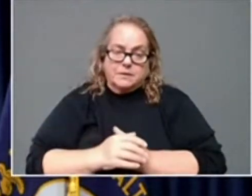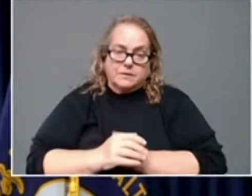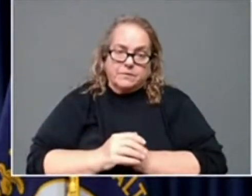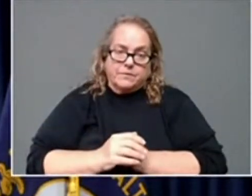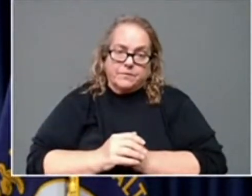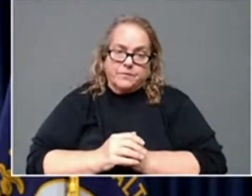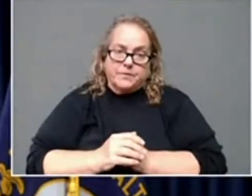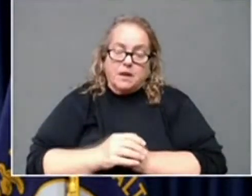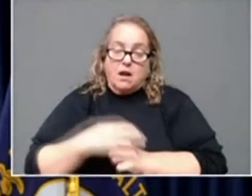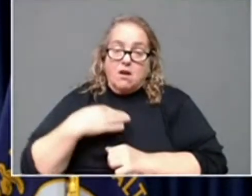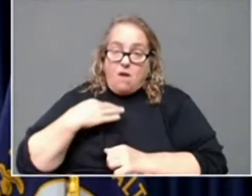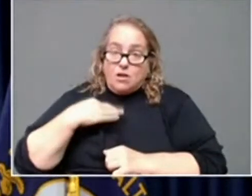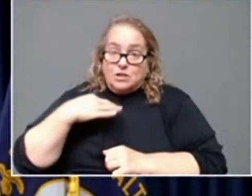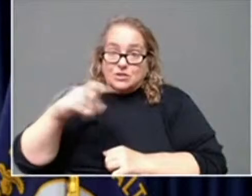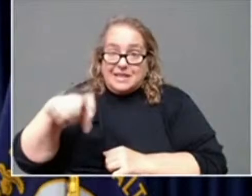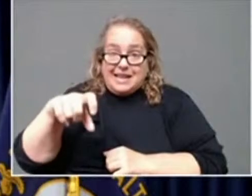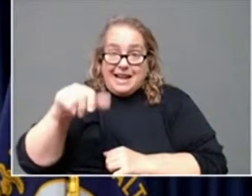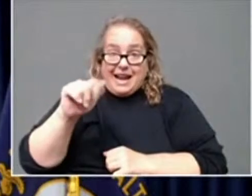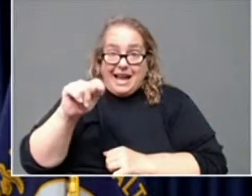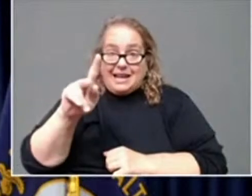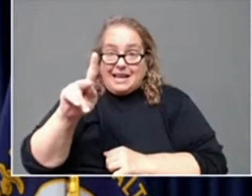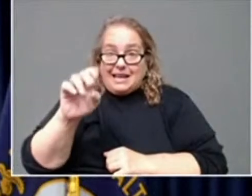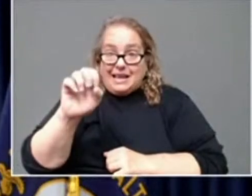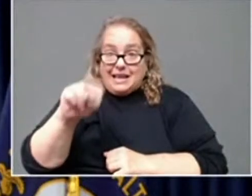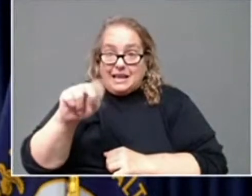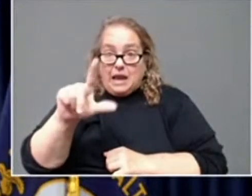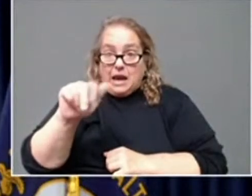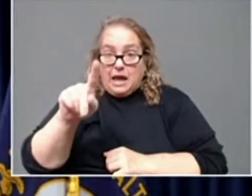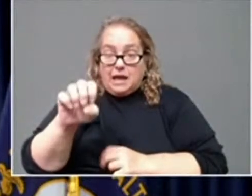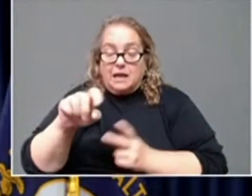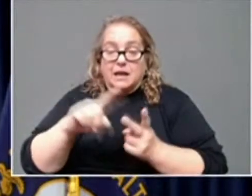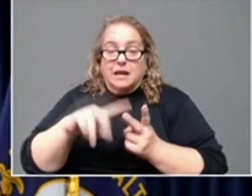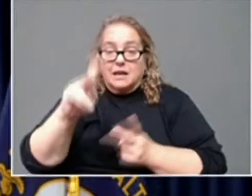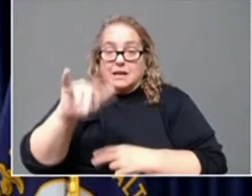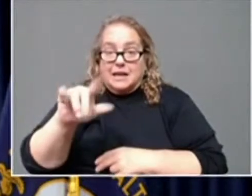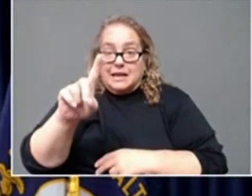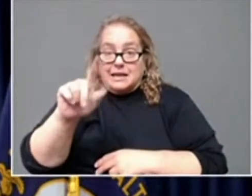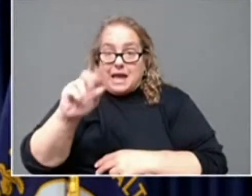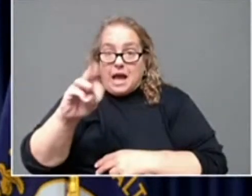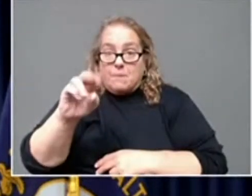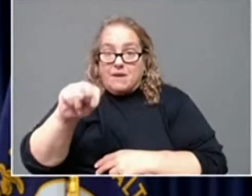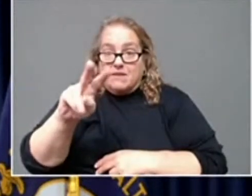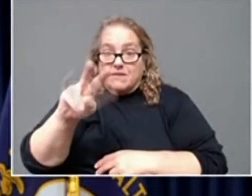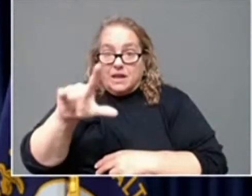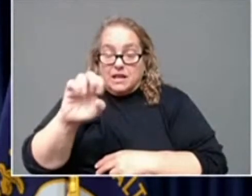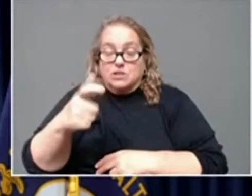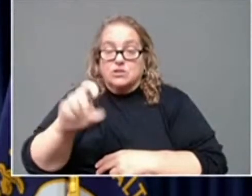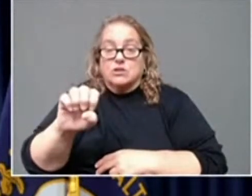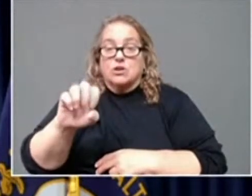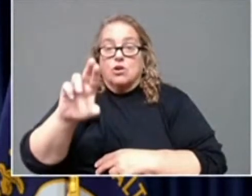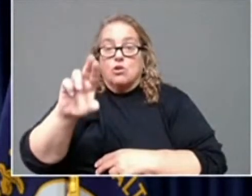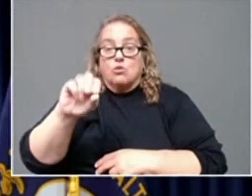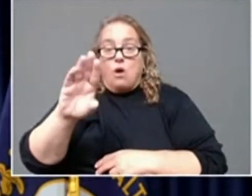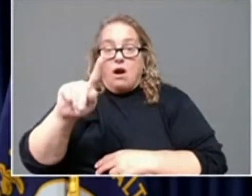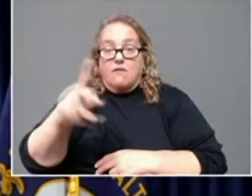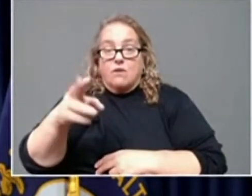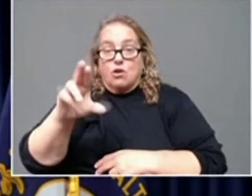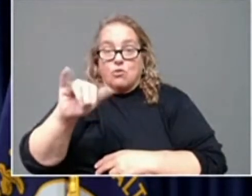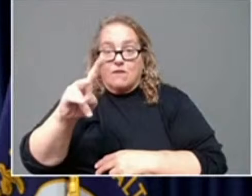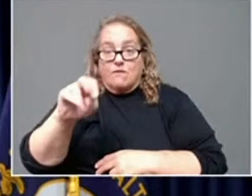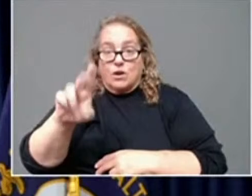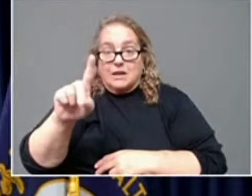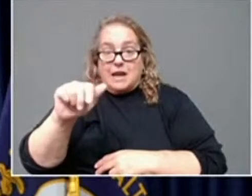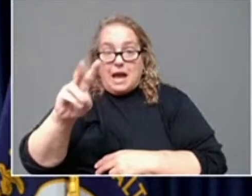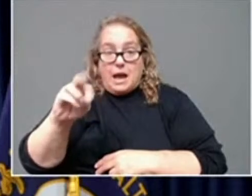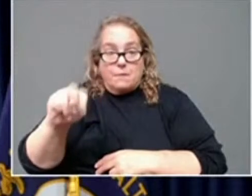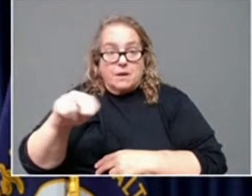Volunteers are needed at Ken Lake, Kentucky Dam Village, Rough River Dam, and Lake Barkley State Parks. And I know our folks are watching. It says walk-ins